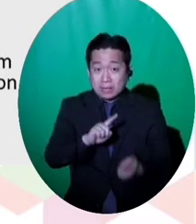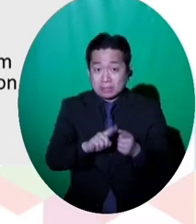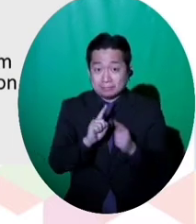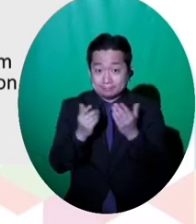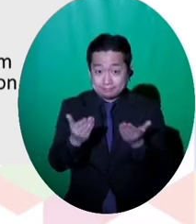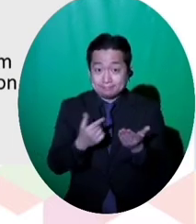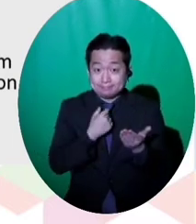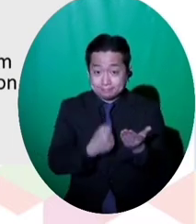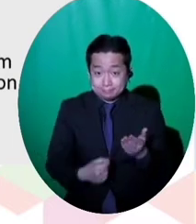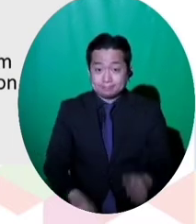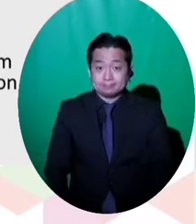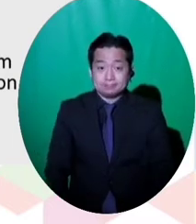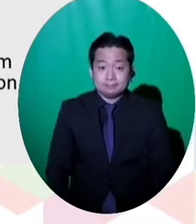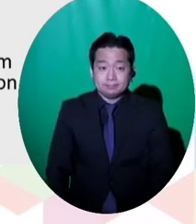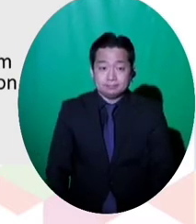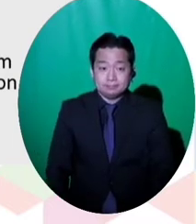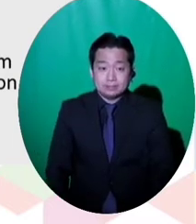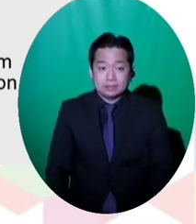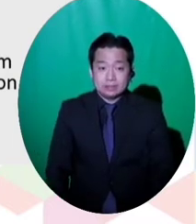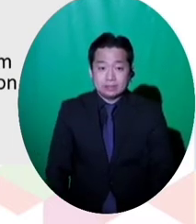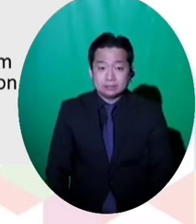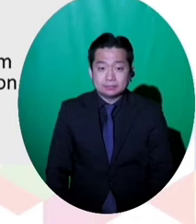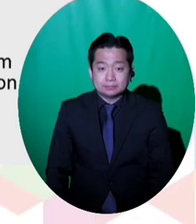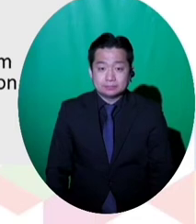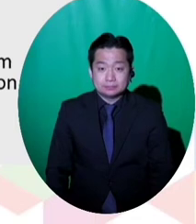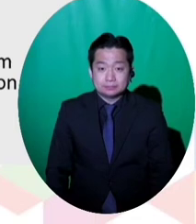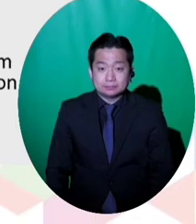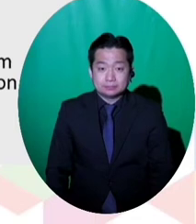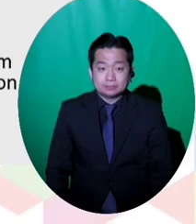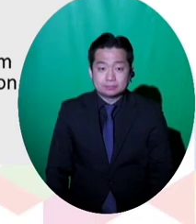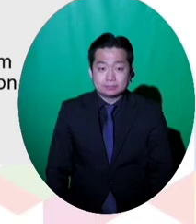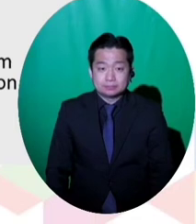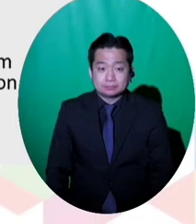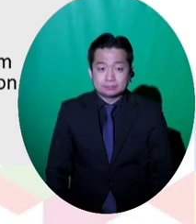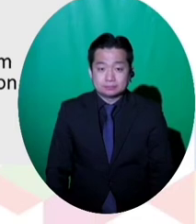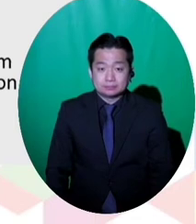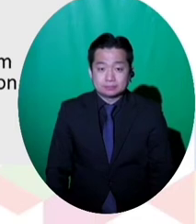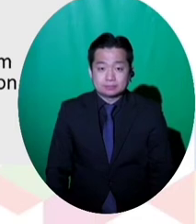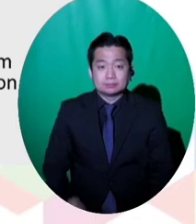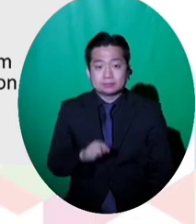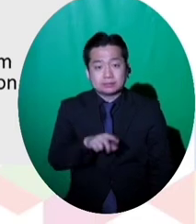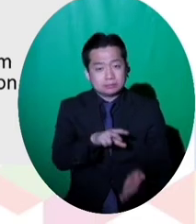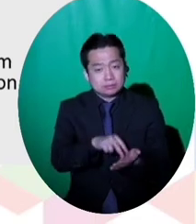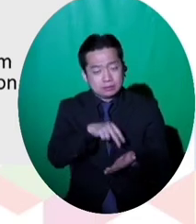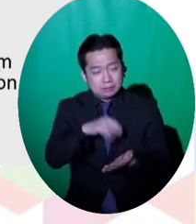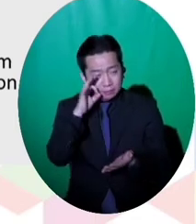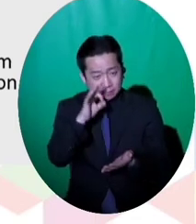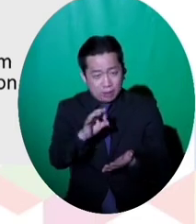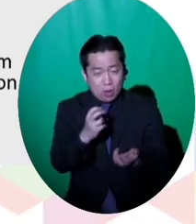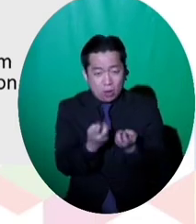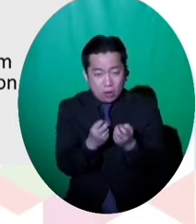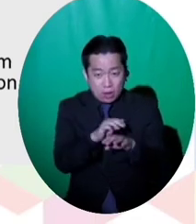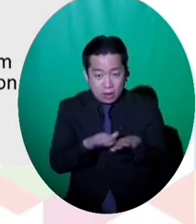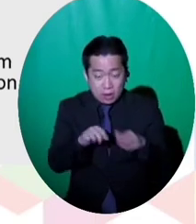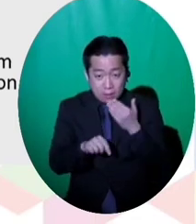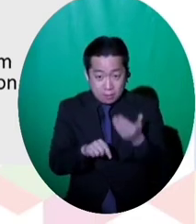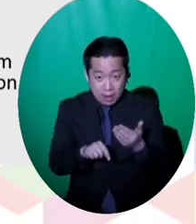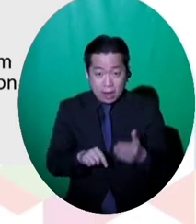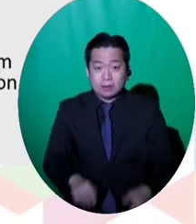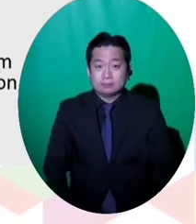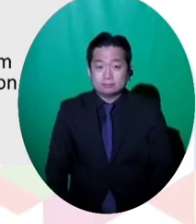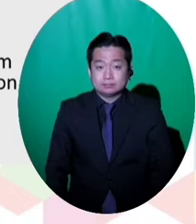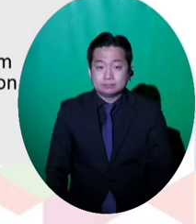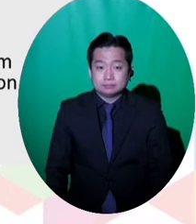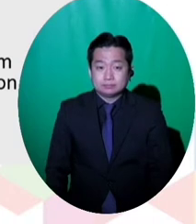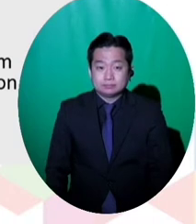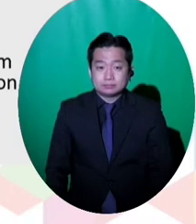will recognize how we can fix it. Wealthcare is a new term. I'm sorry to use it, but it